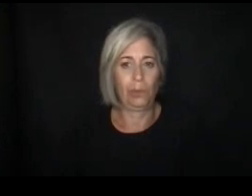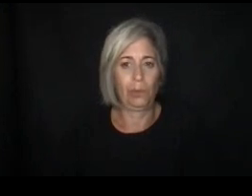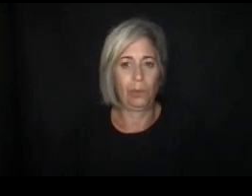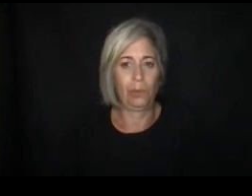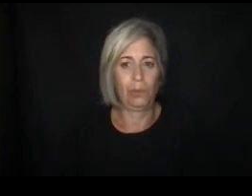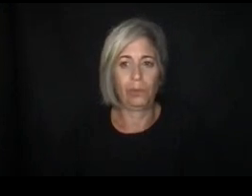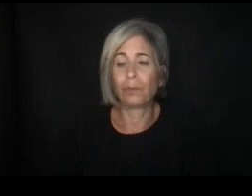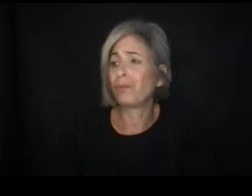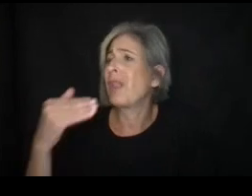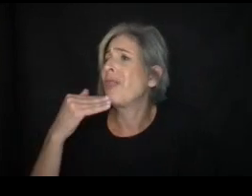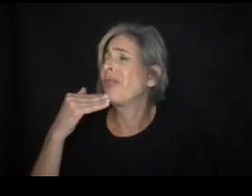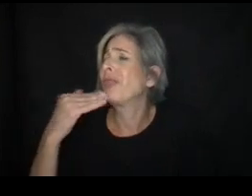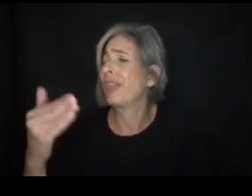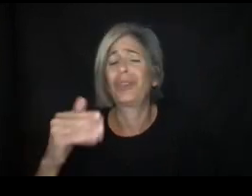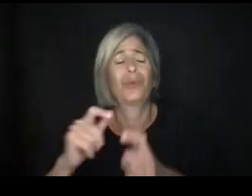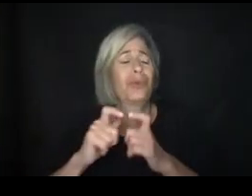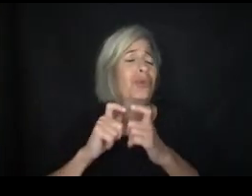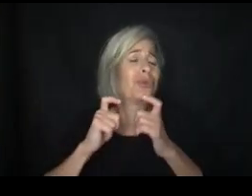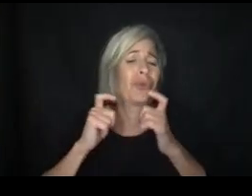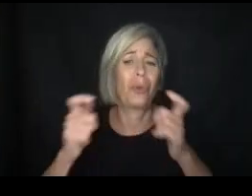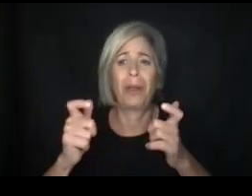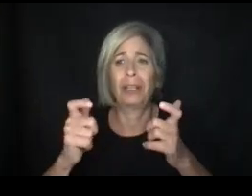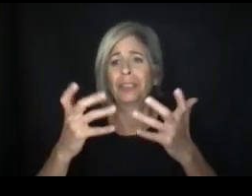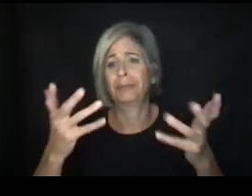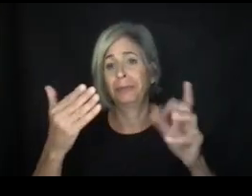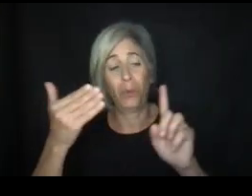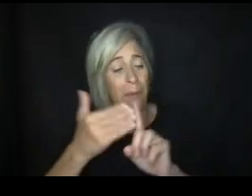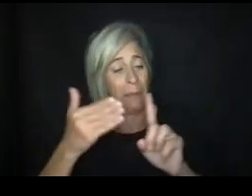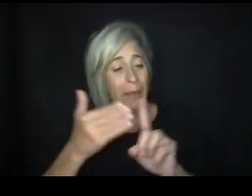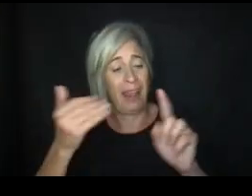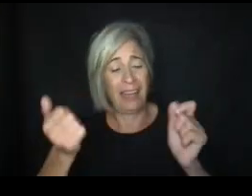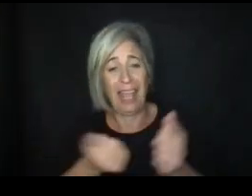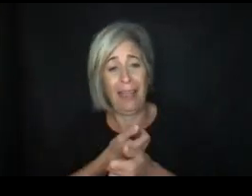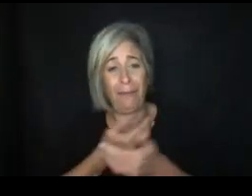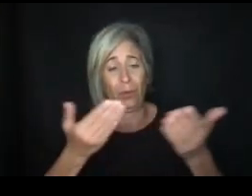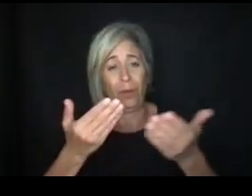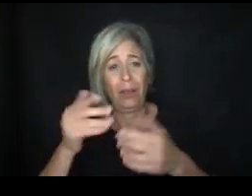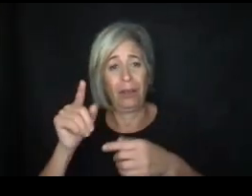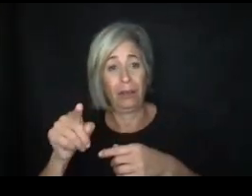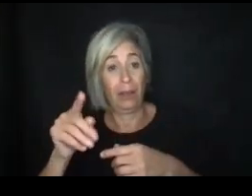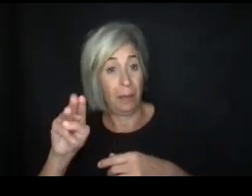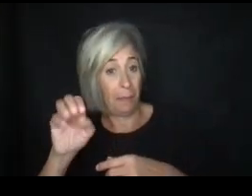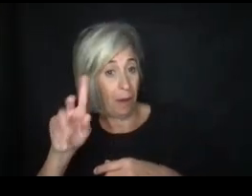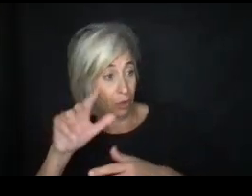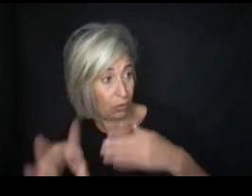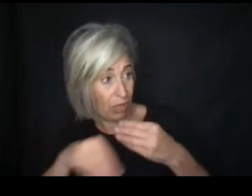Thank you very much. I'd like to just remind everyone, Mara, did you have something?